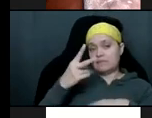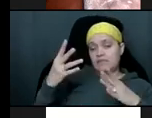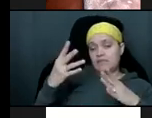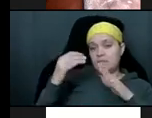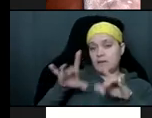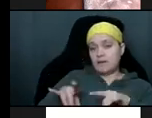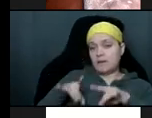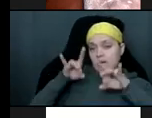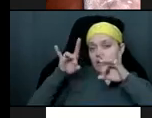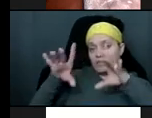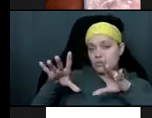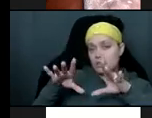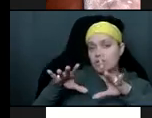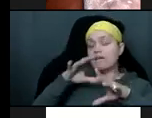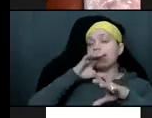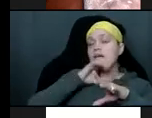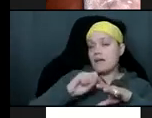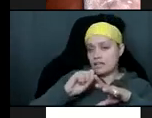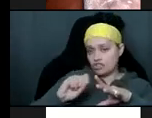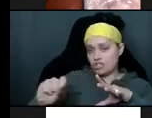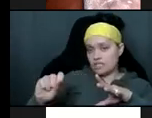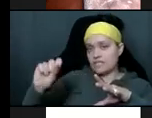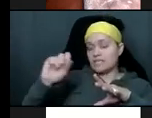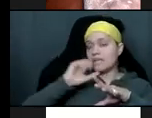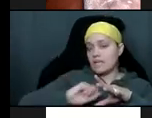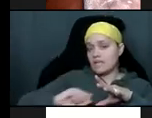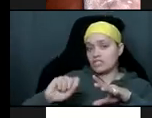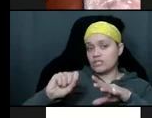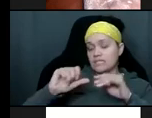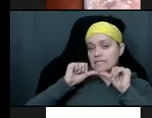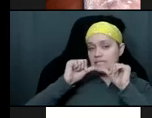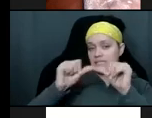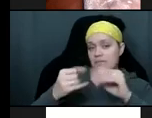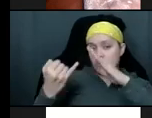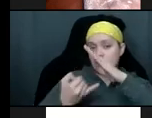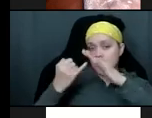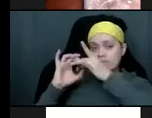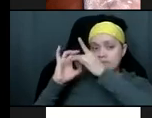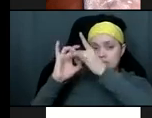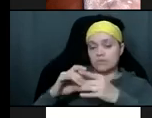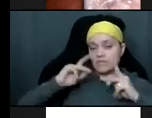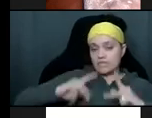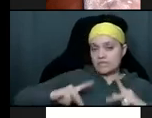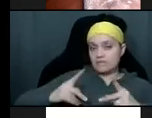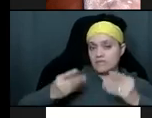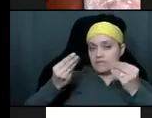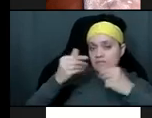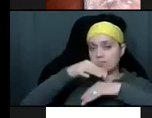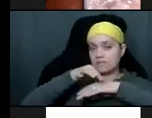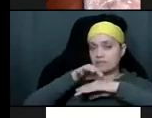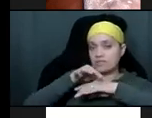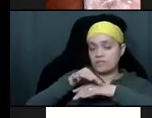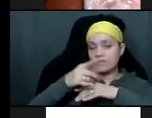Australia is ancient and stable. Australia's isolation is linked to its physical geography, giving it